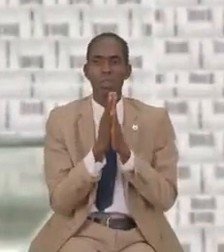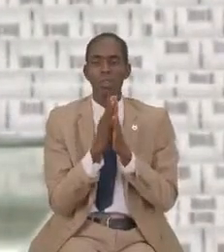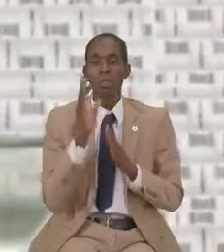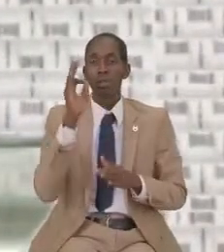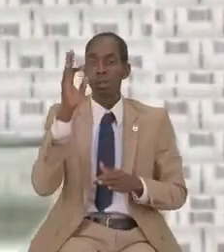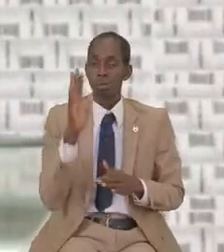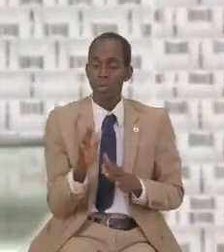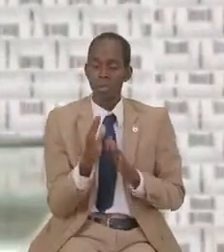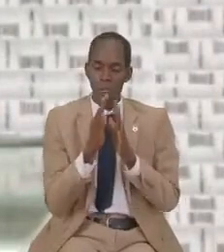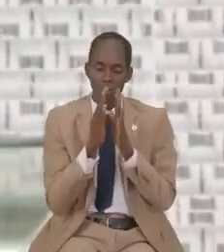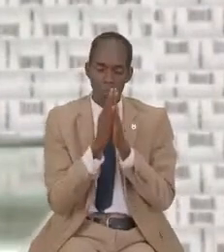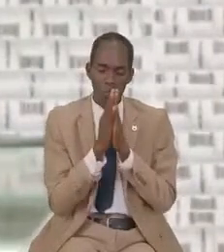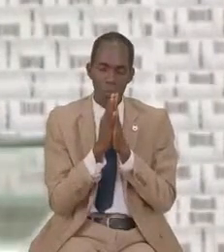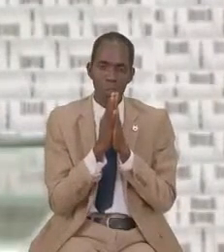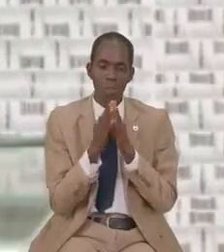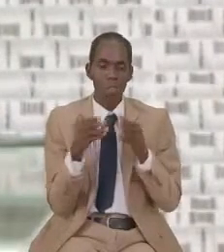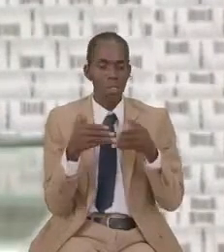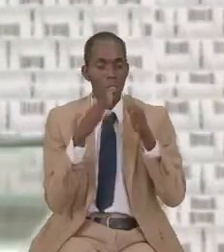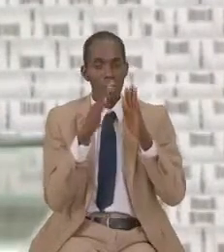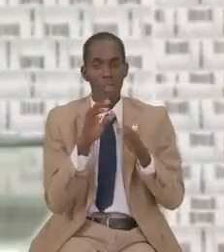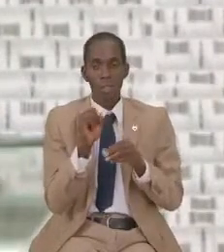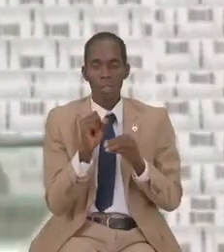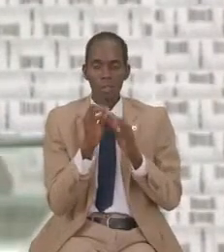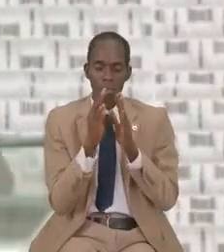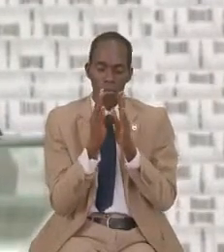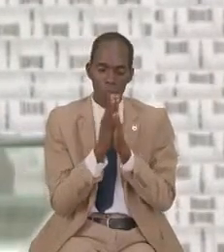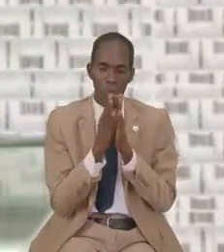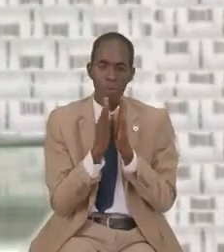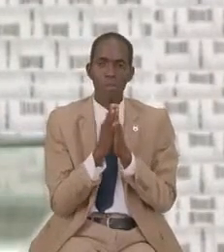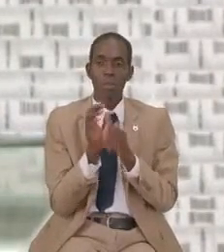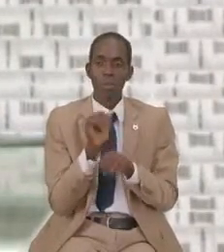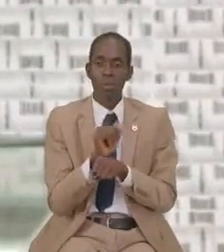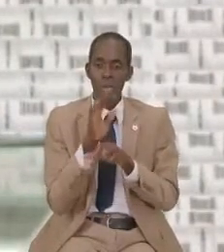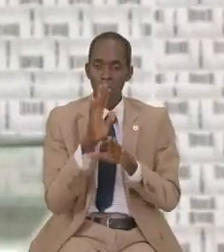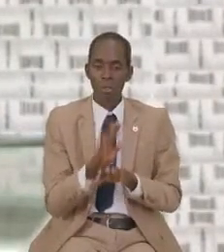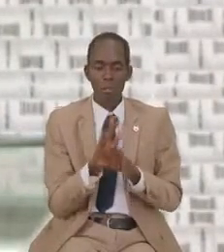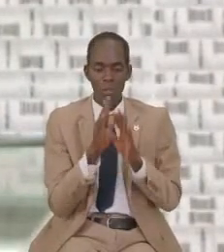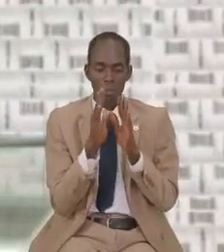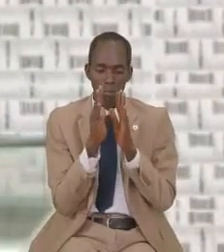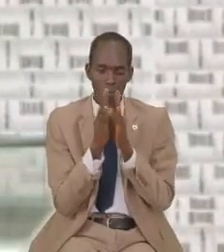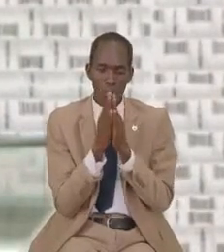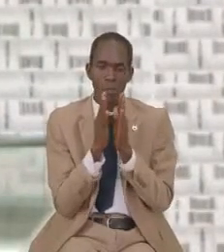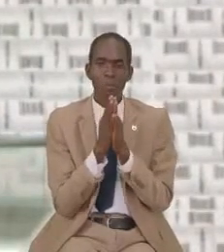pray. Leaders pray. Workers pray.